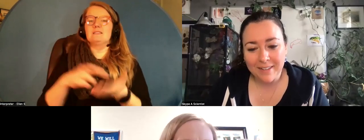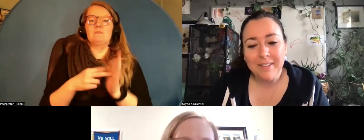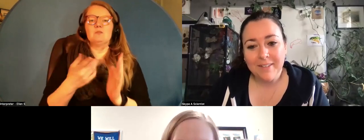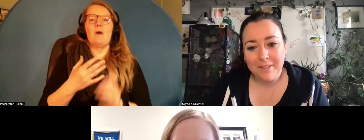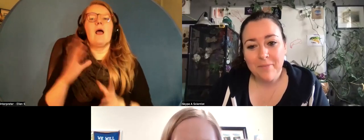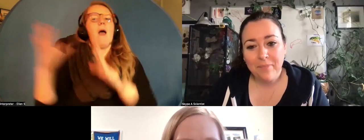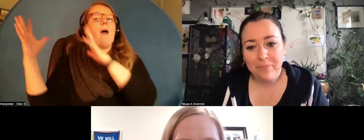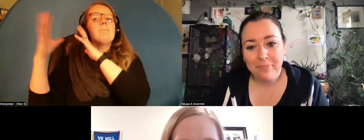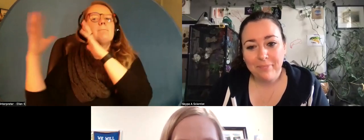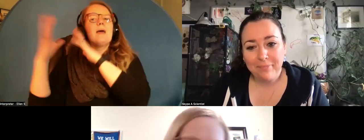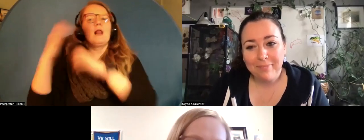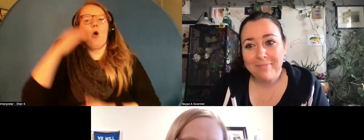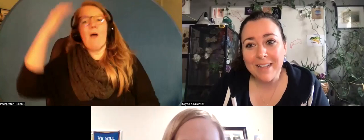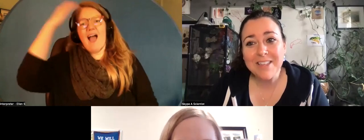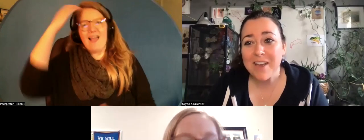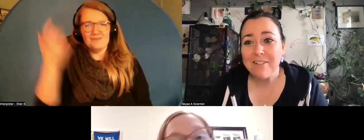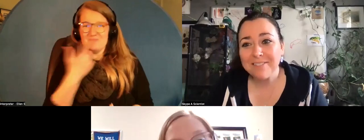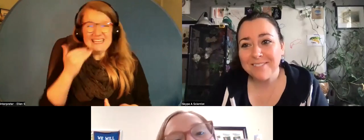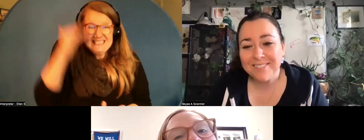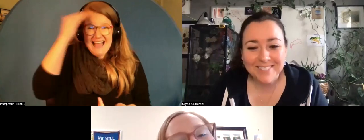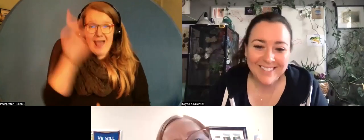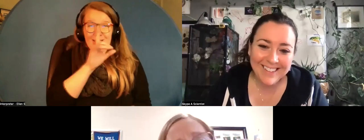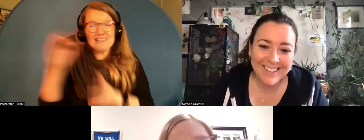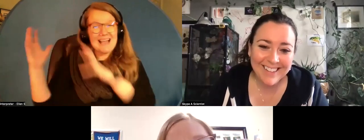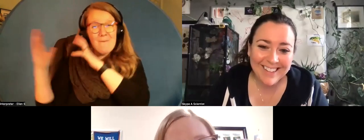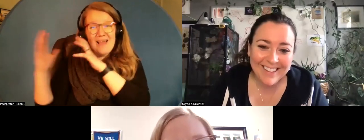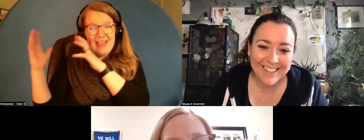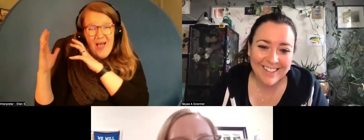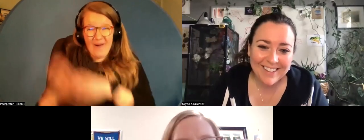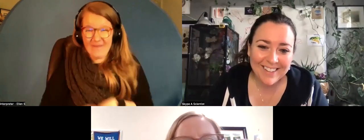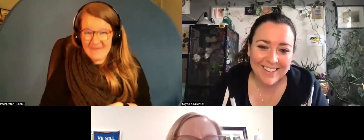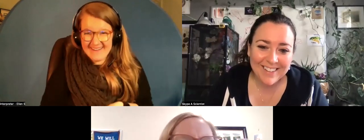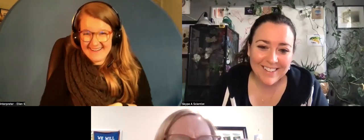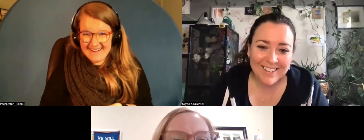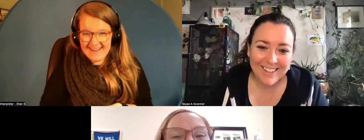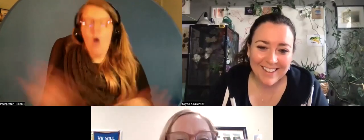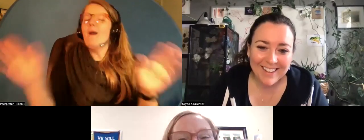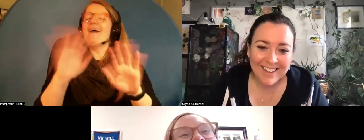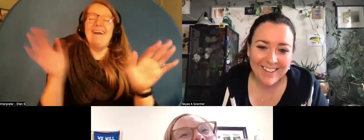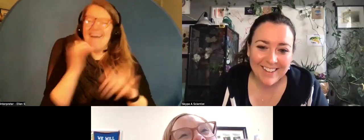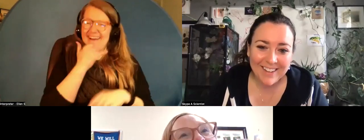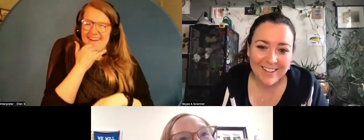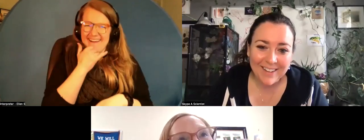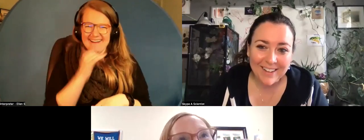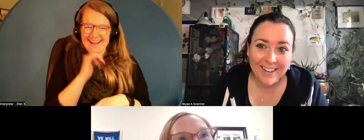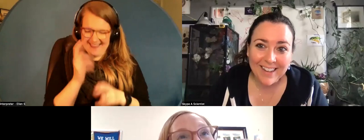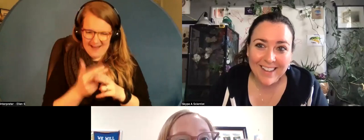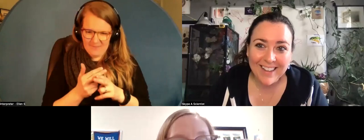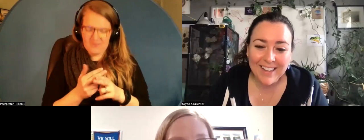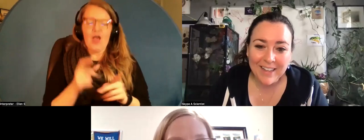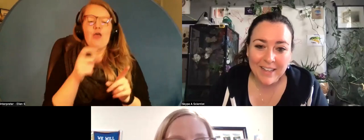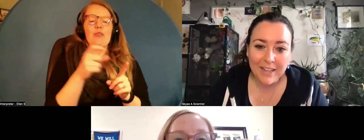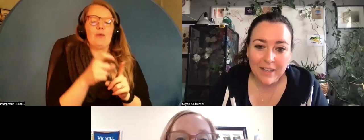on top. And so we named it pillow head. That's cute. Well, actually pillow head is not the name. I'm so sorry. The word